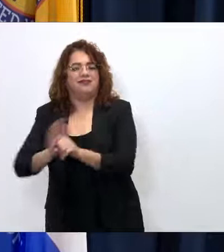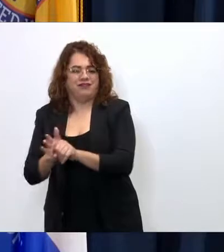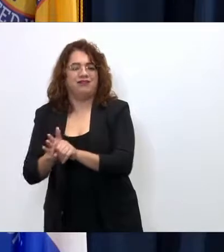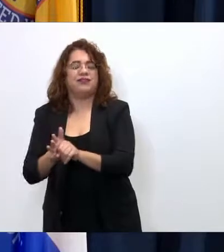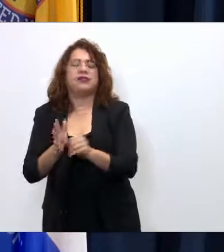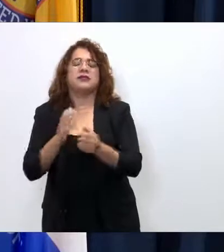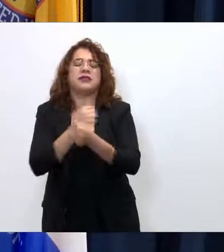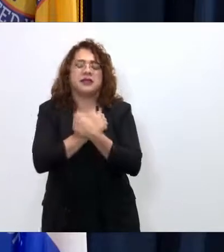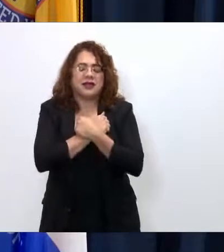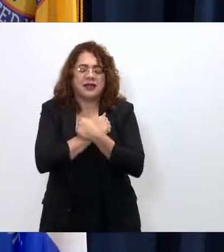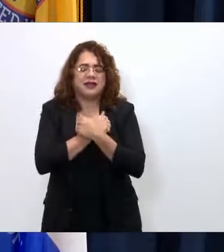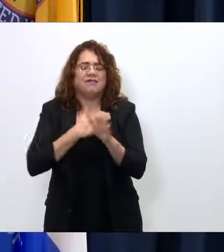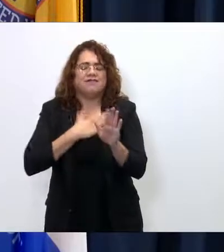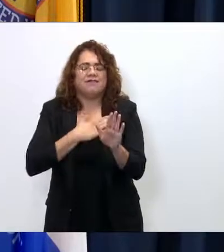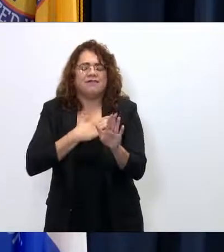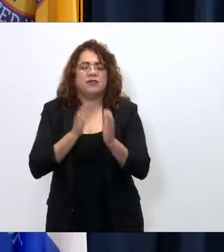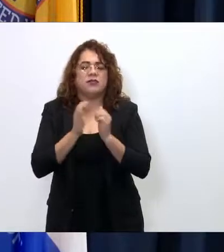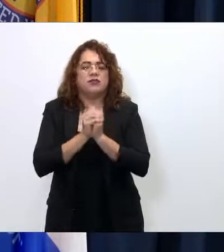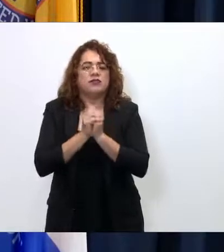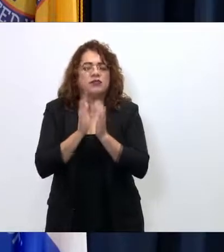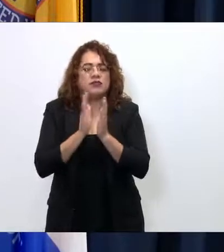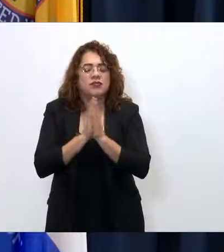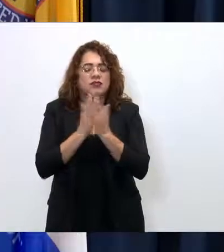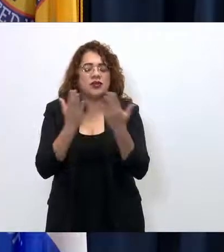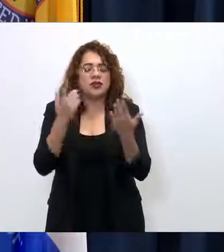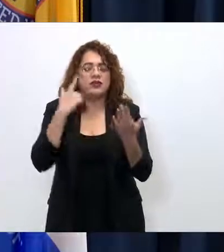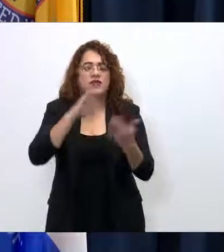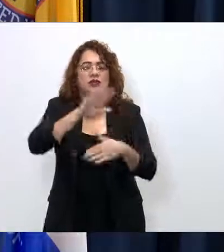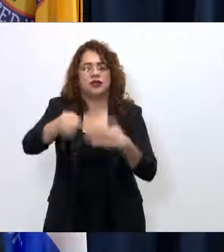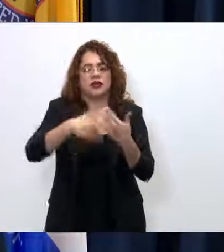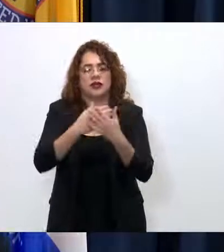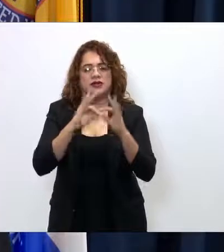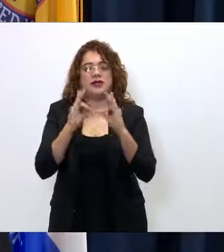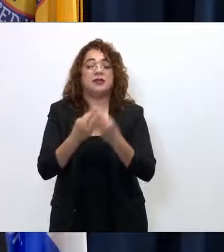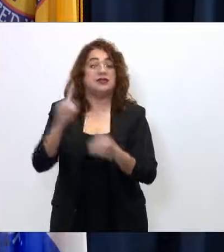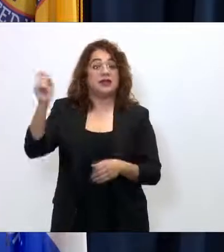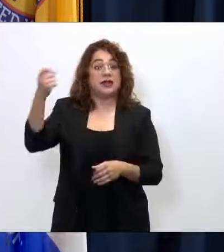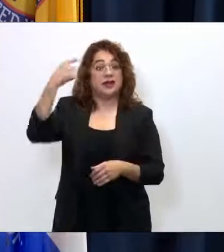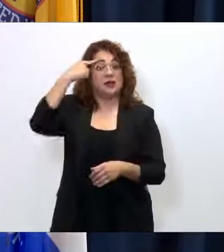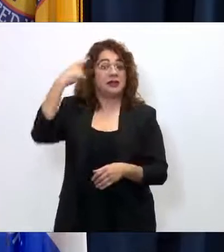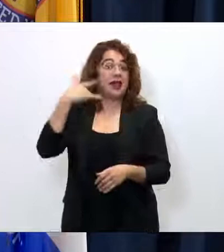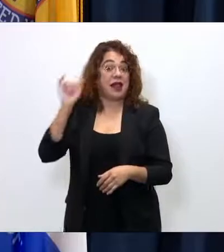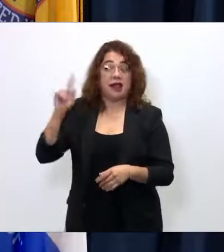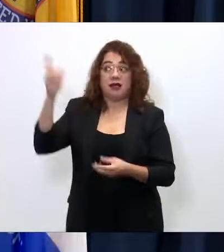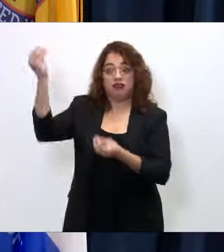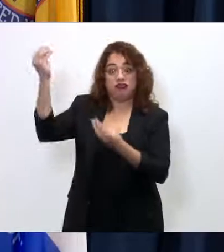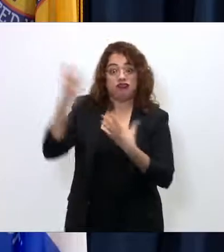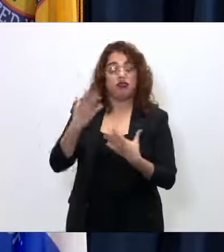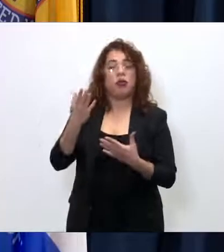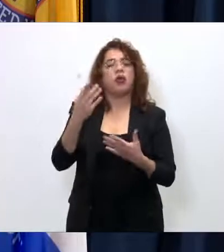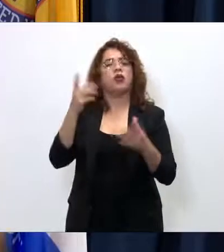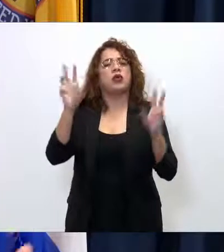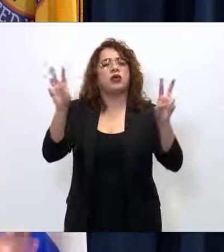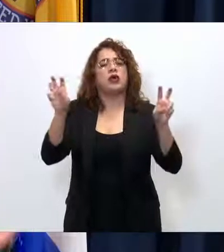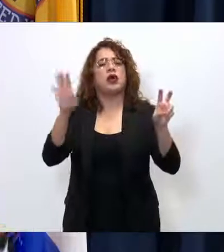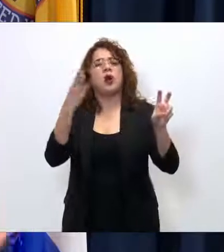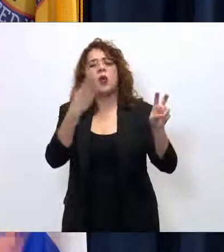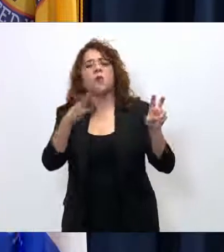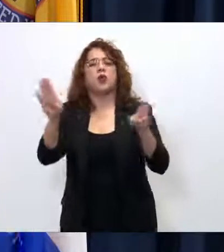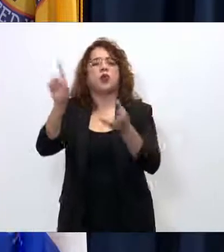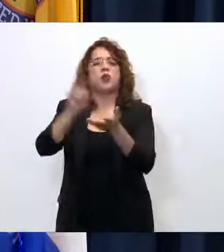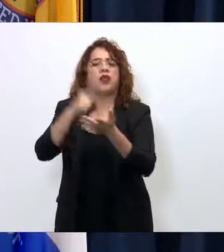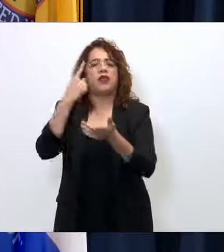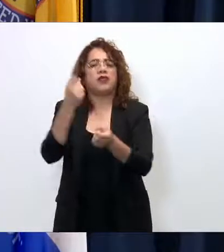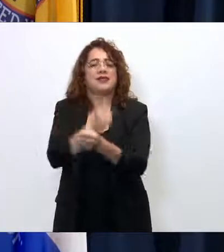all the families. We have also learned from the governor that our blueprint for a safer economy is